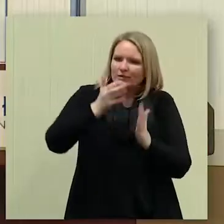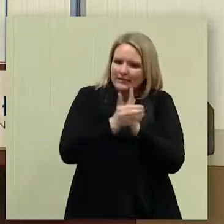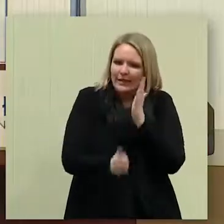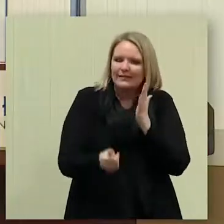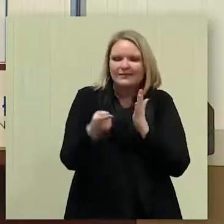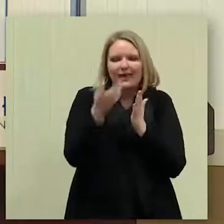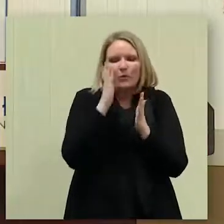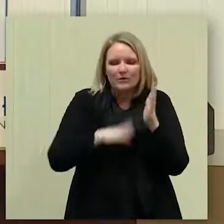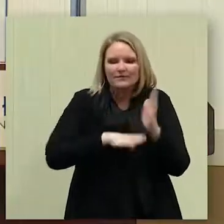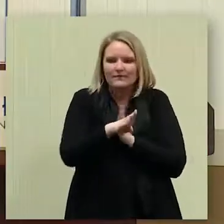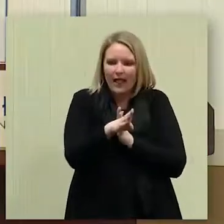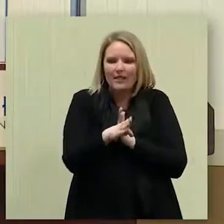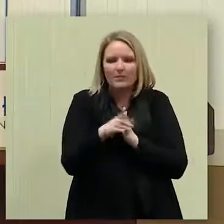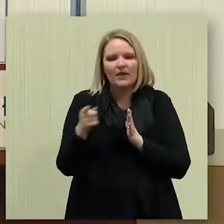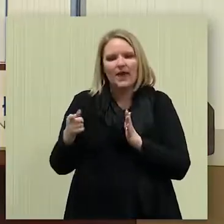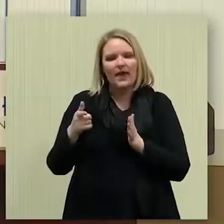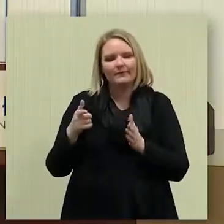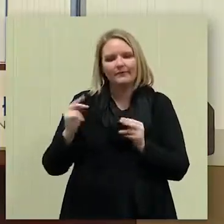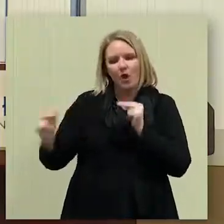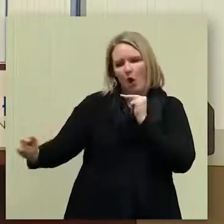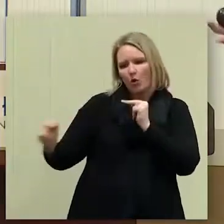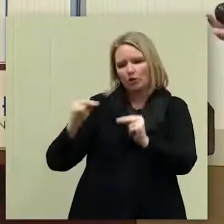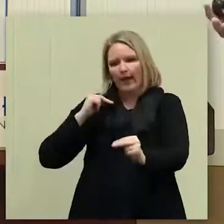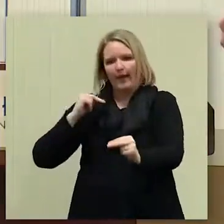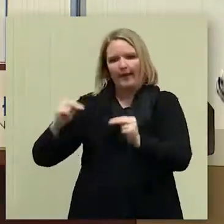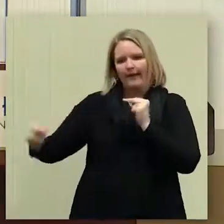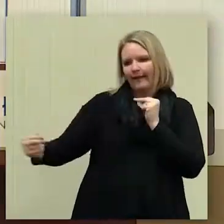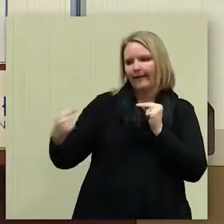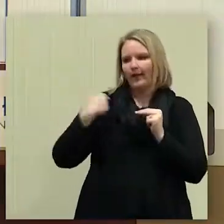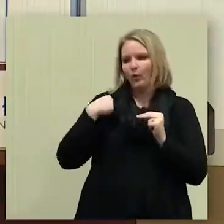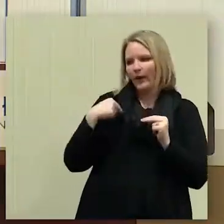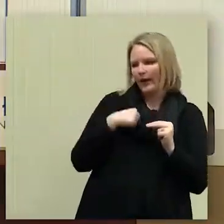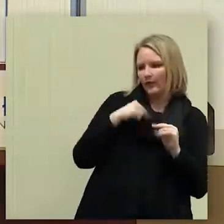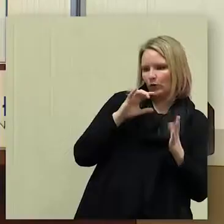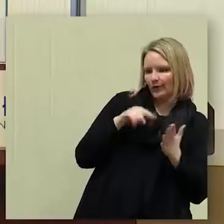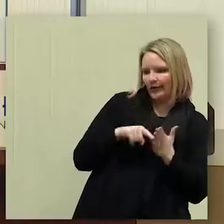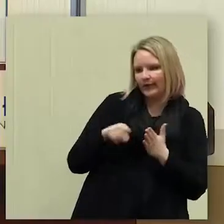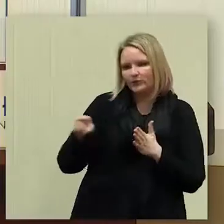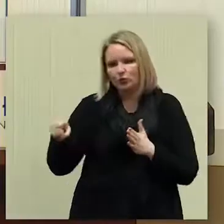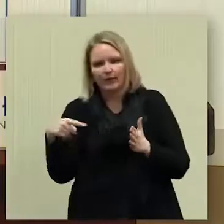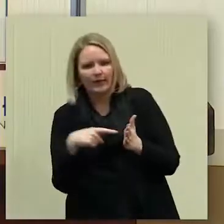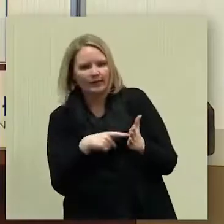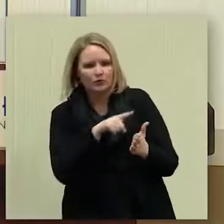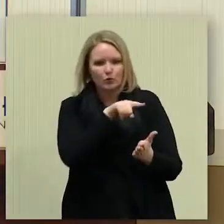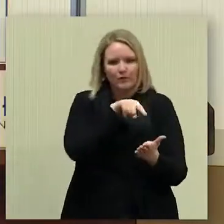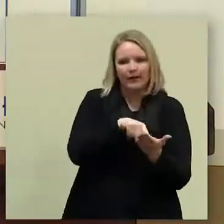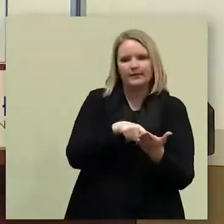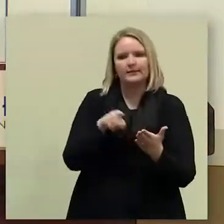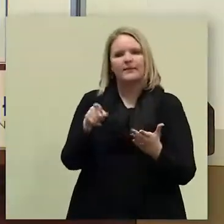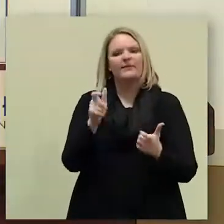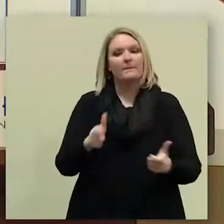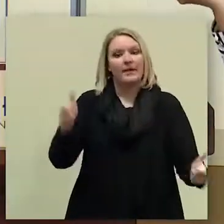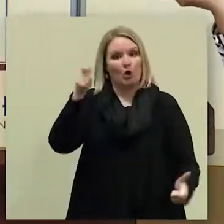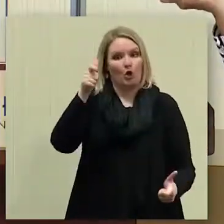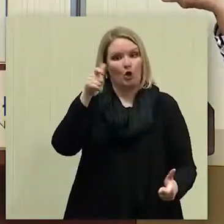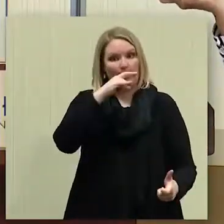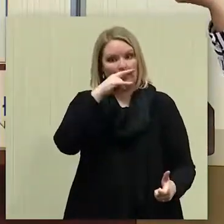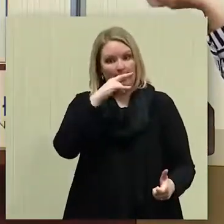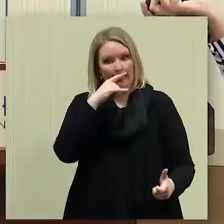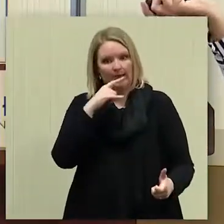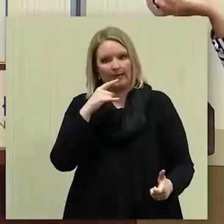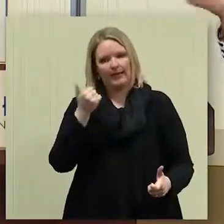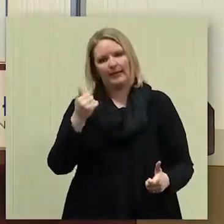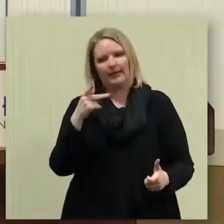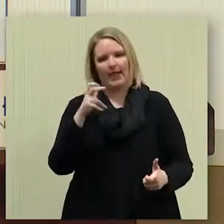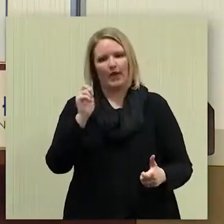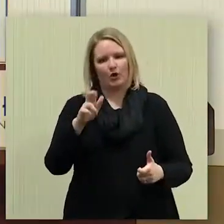typically developing kids have. They negotiate. Let's do this. No, how about we do this? No, how about we do this? Now the bigger kid is at Gator.